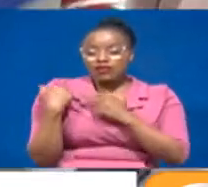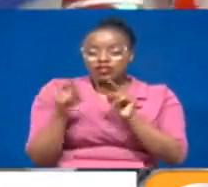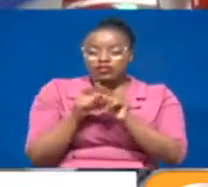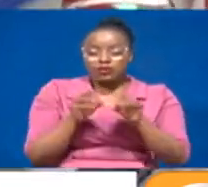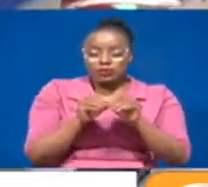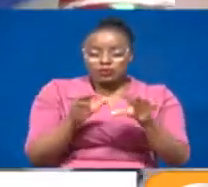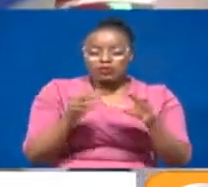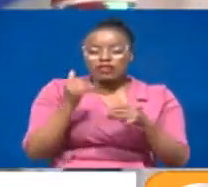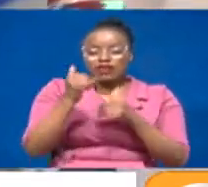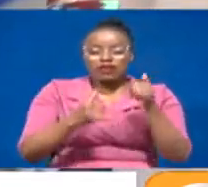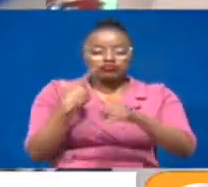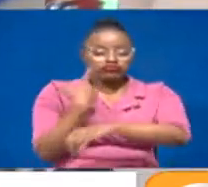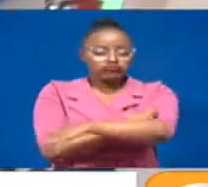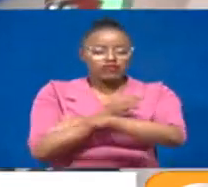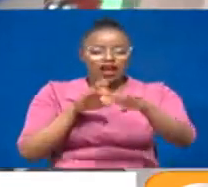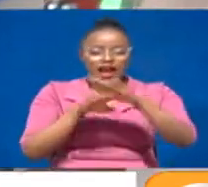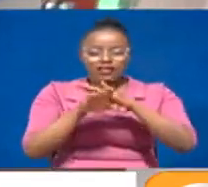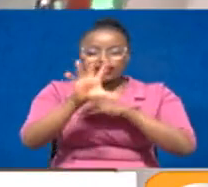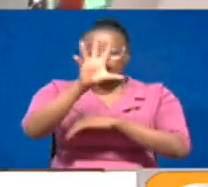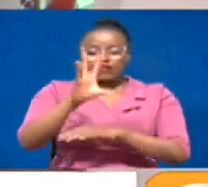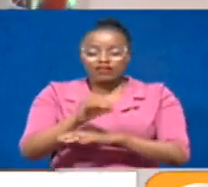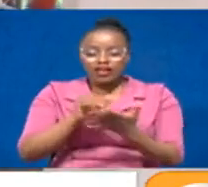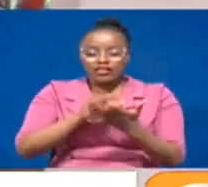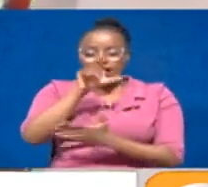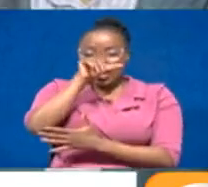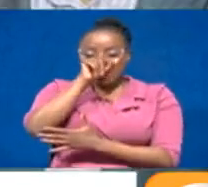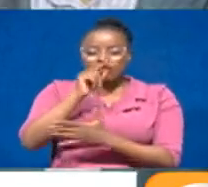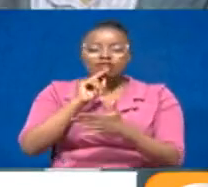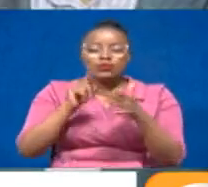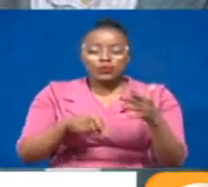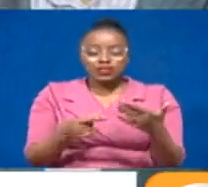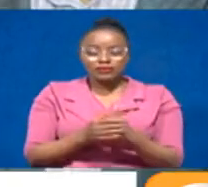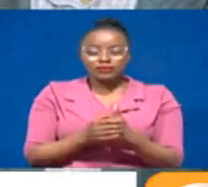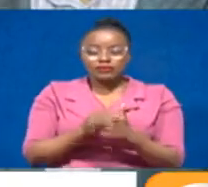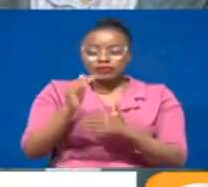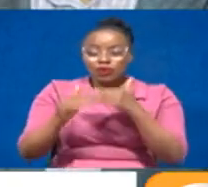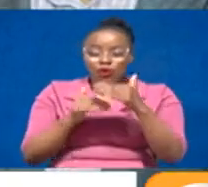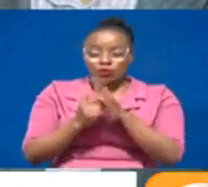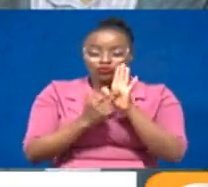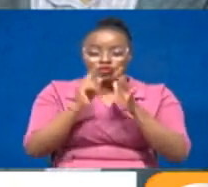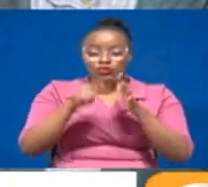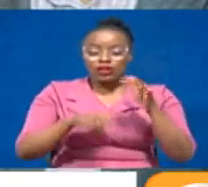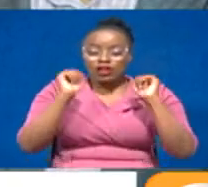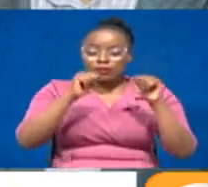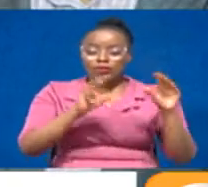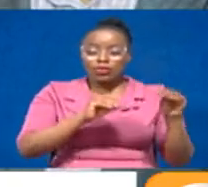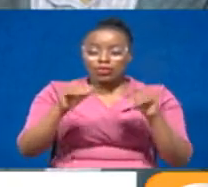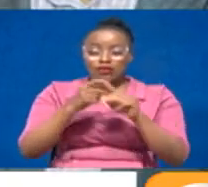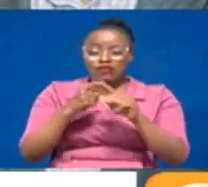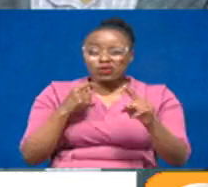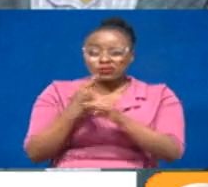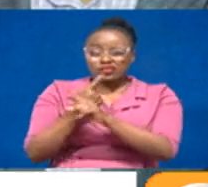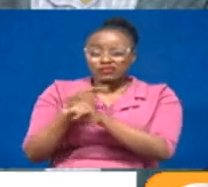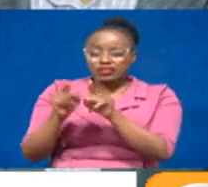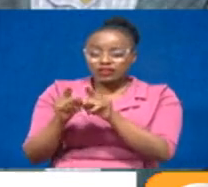accelerate last-mile vaccine access in Africa. In a statement on Twitter, he says, I quote, "All signs indicate we may be moving from pandemic